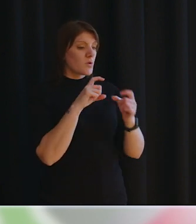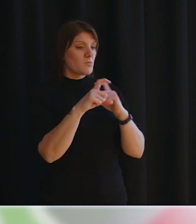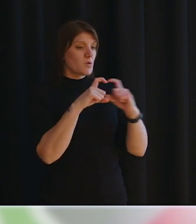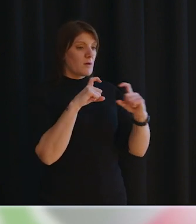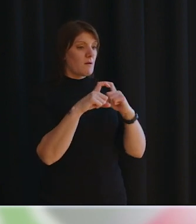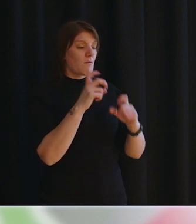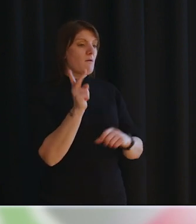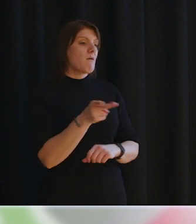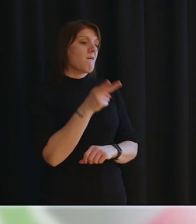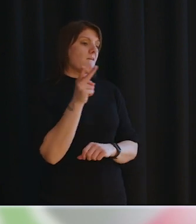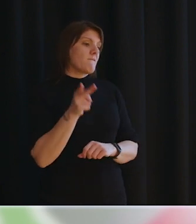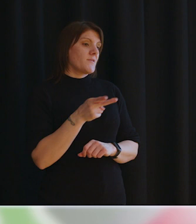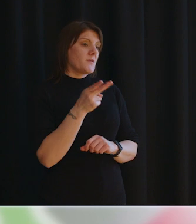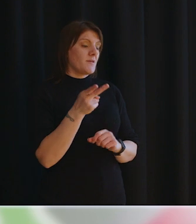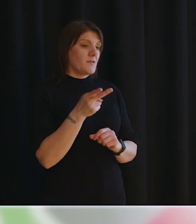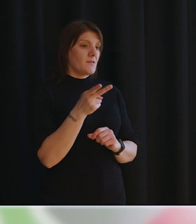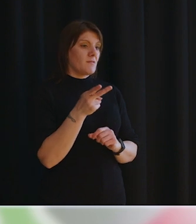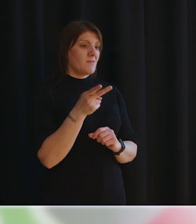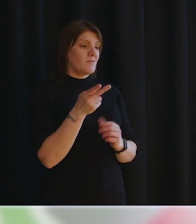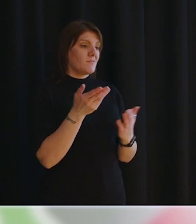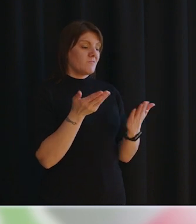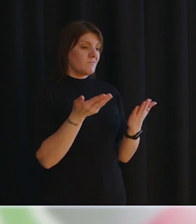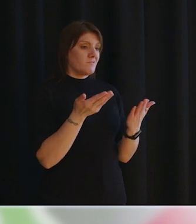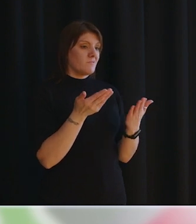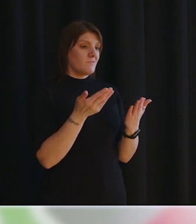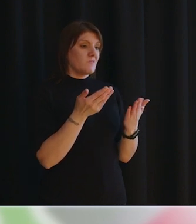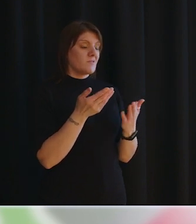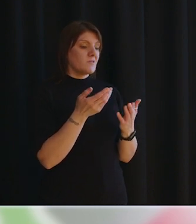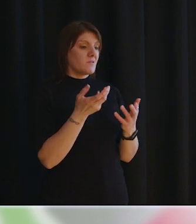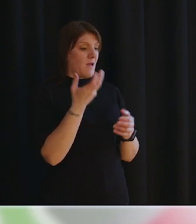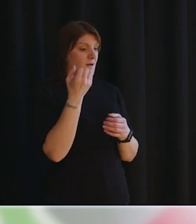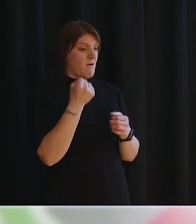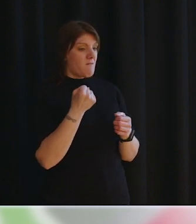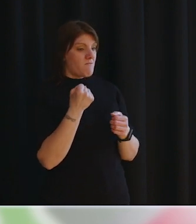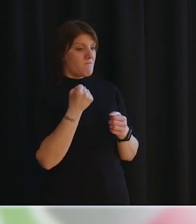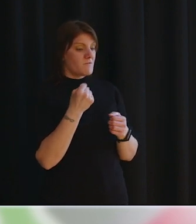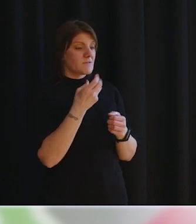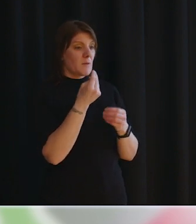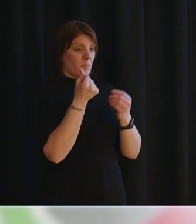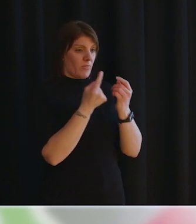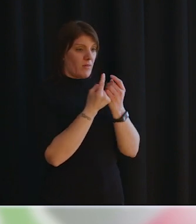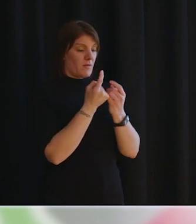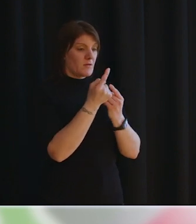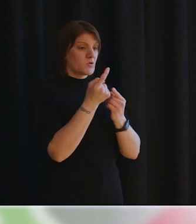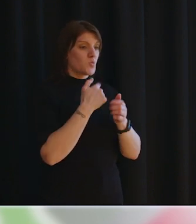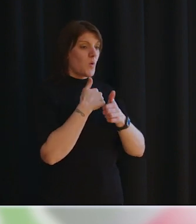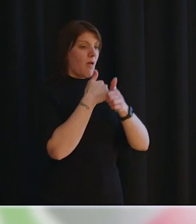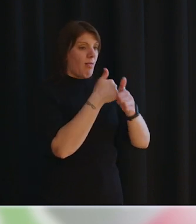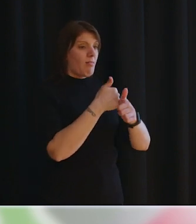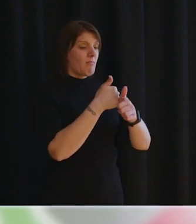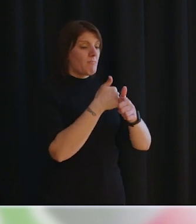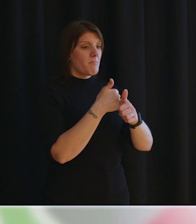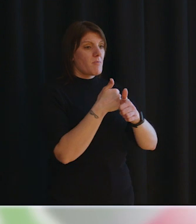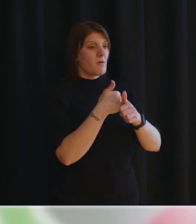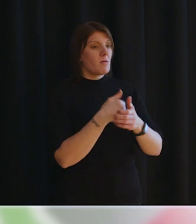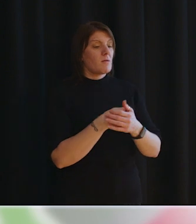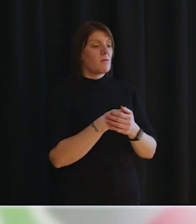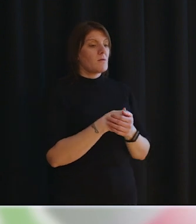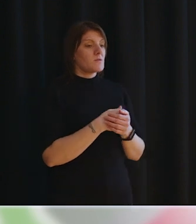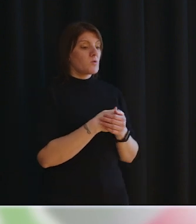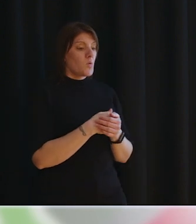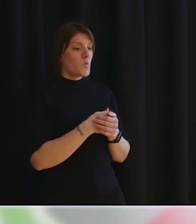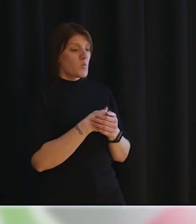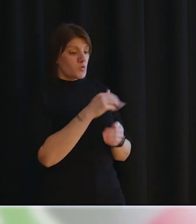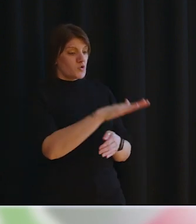they are often a proxy will be put in place, so a parent carer or an advocacy service, or